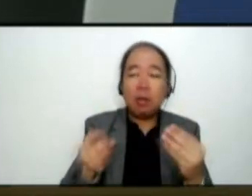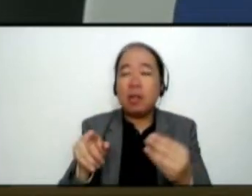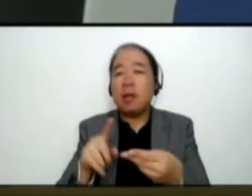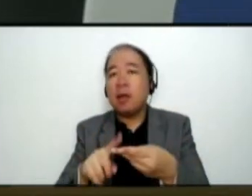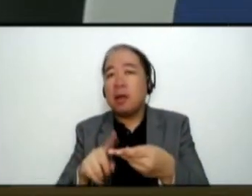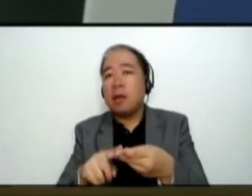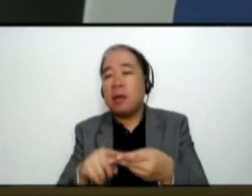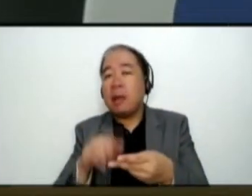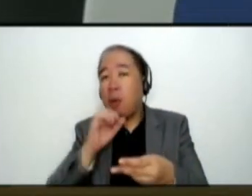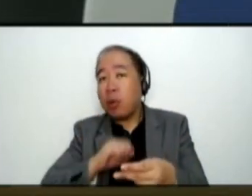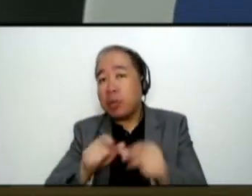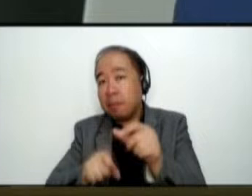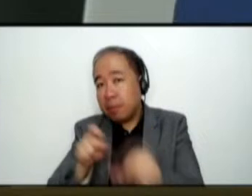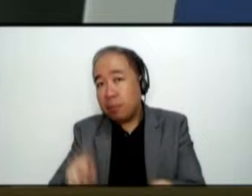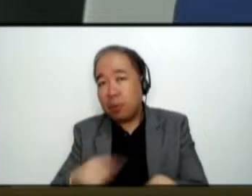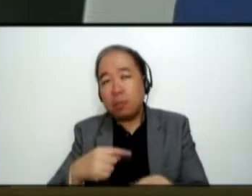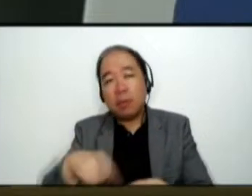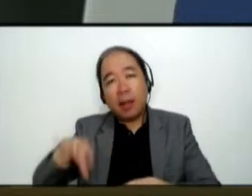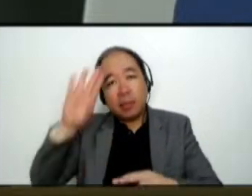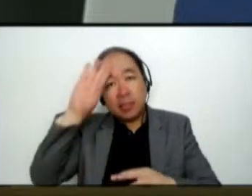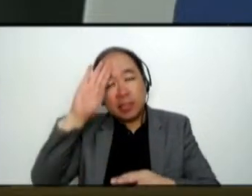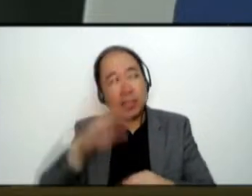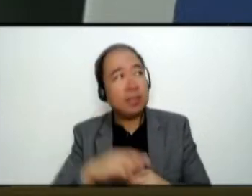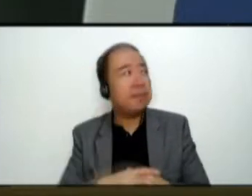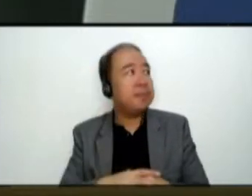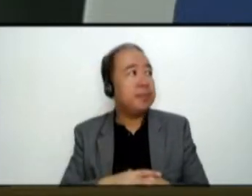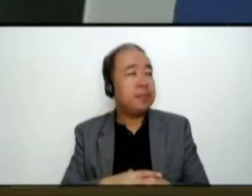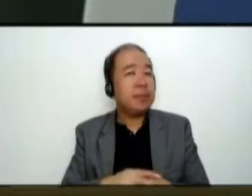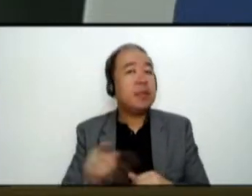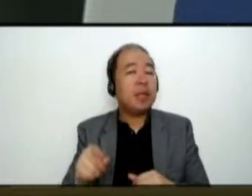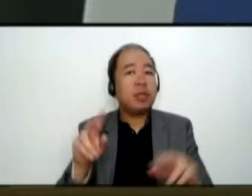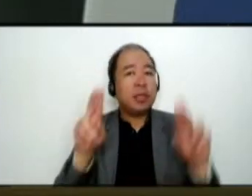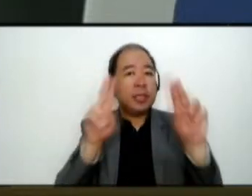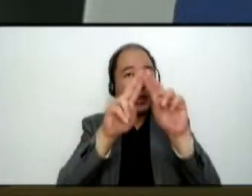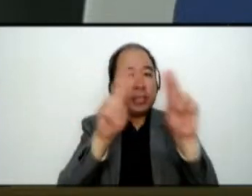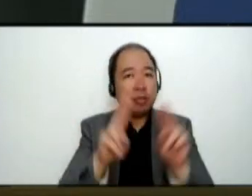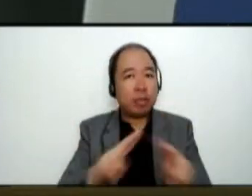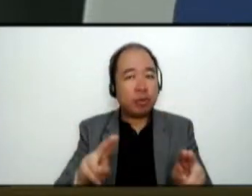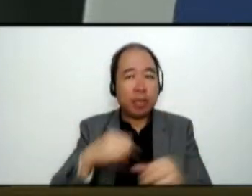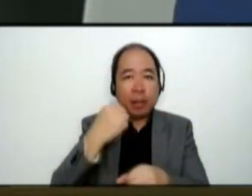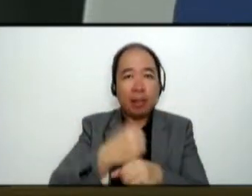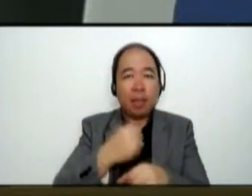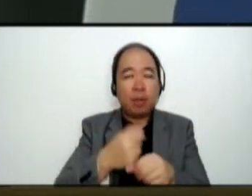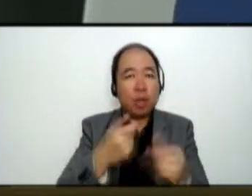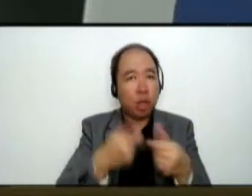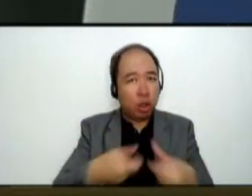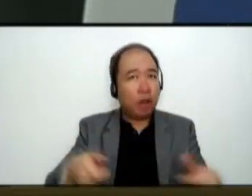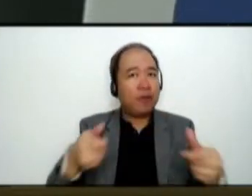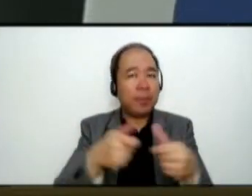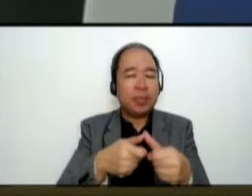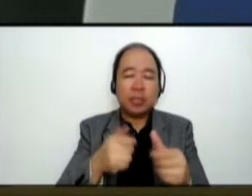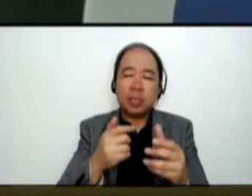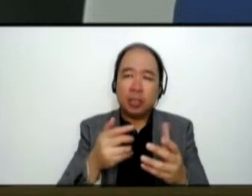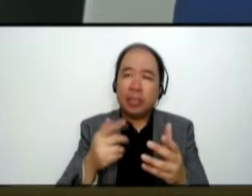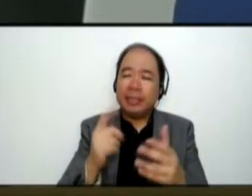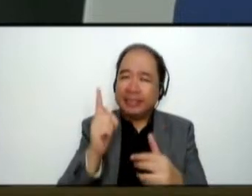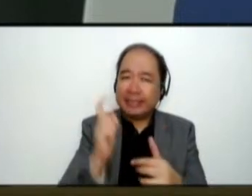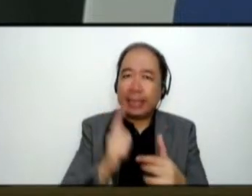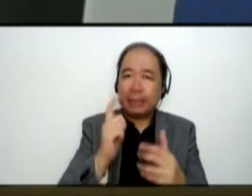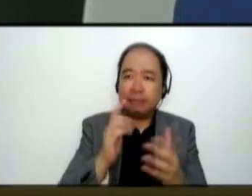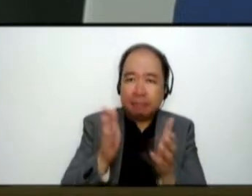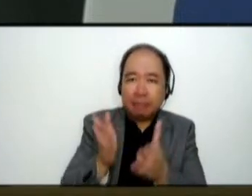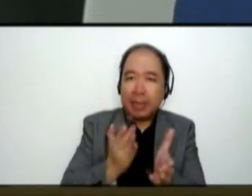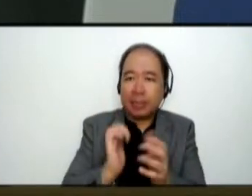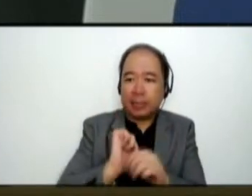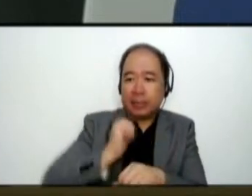migrant-receiving countries. This prompted the International Labor Conference to start attempting to set standards for care work early this